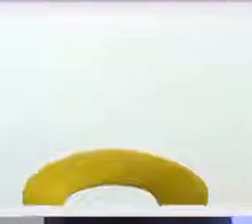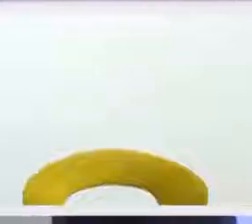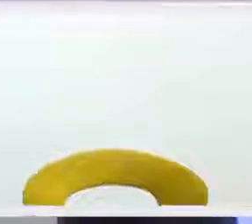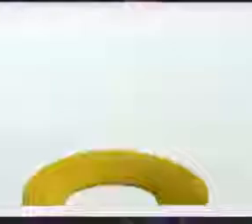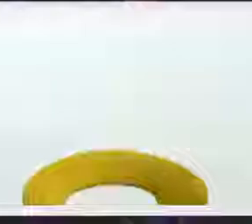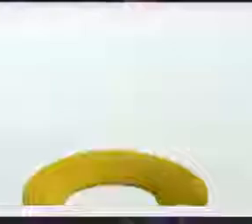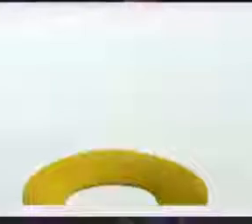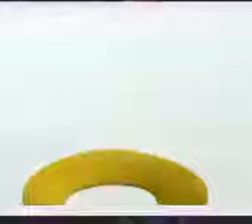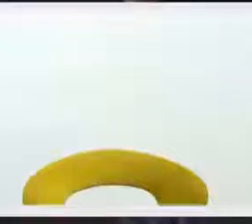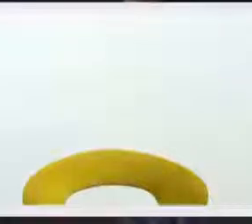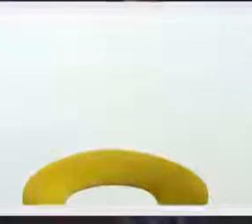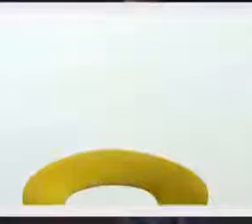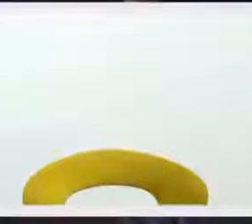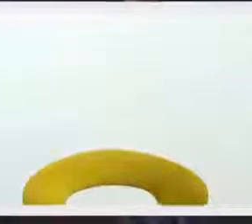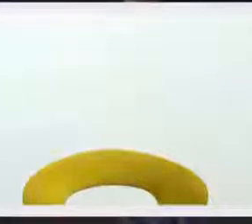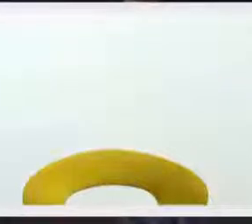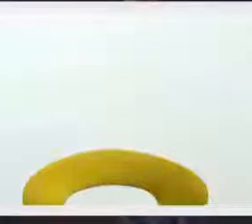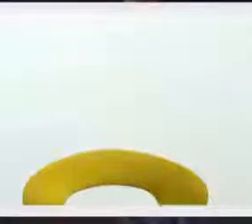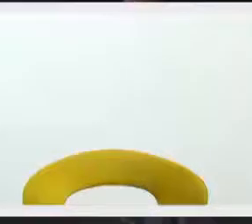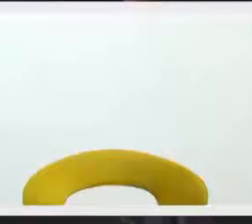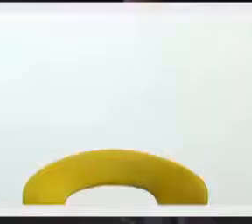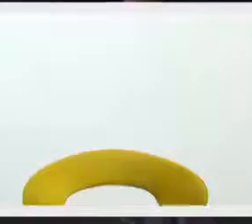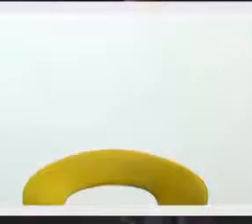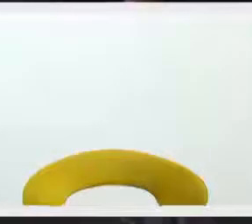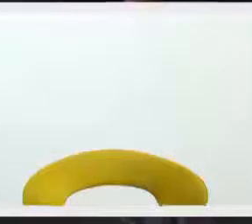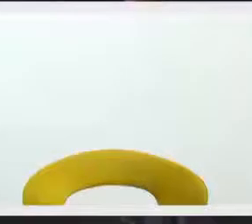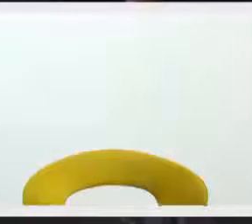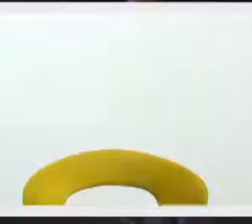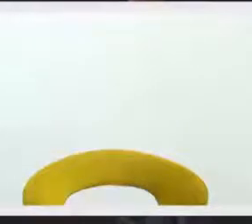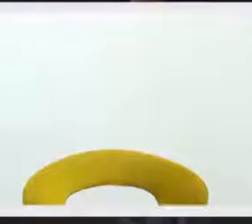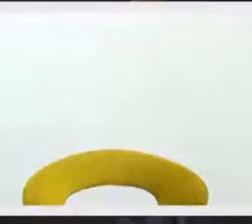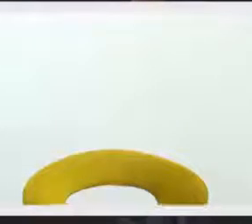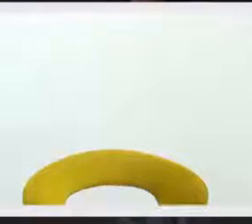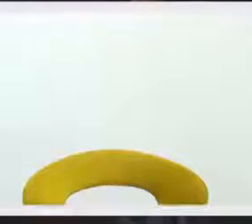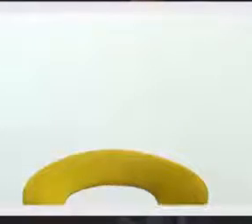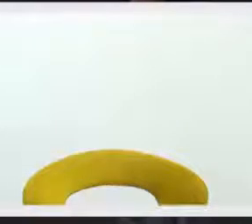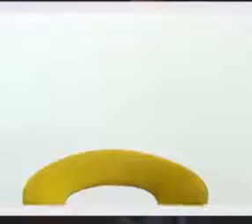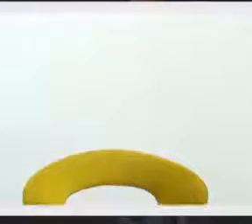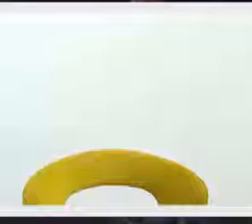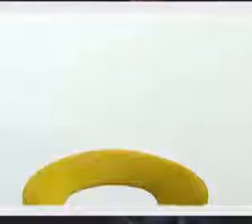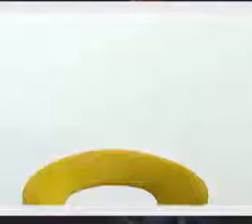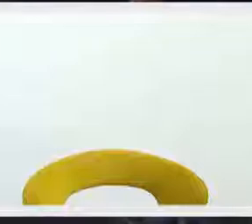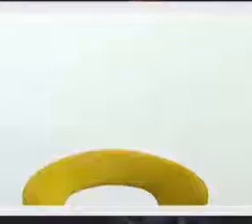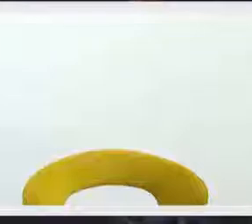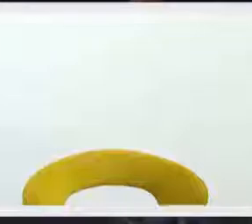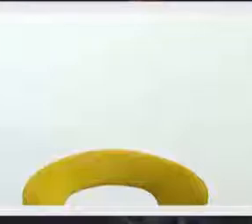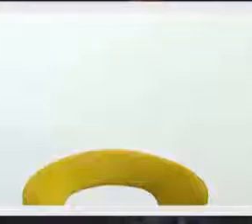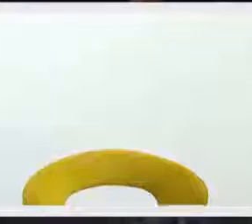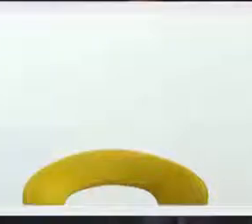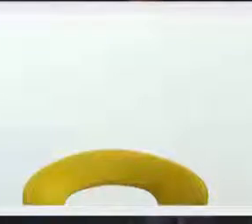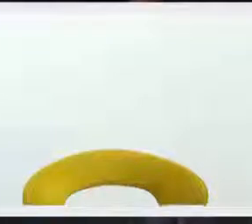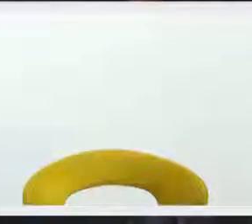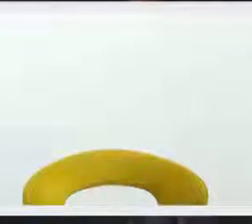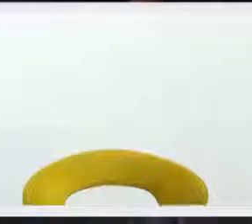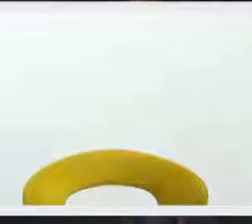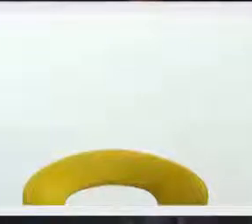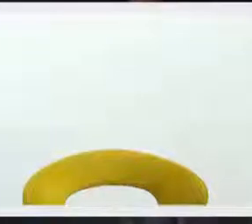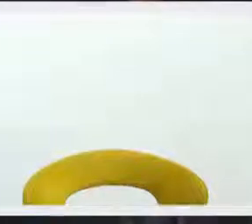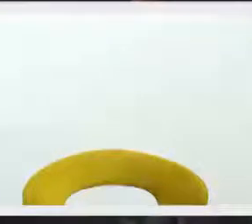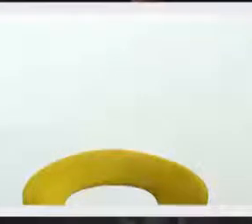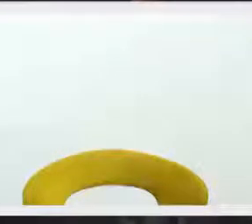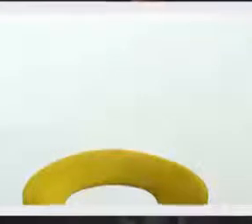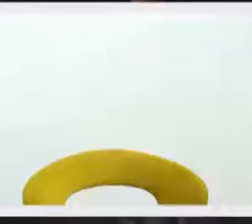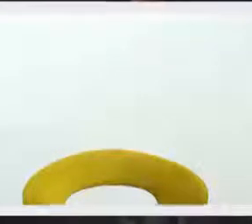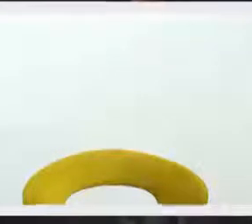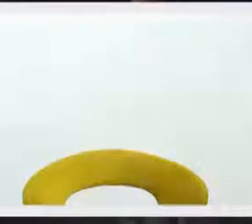video. It's going to have English captions playing. What I'm going to do is I'm going to translate the captions automatically